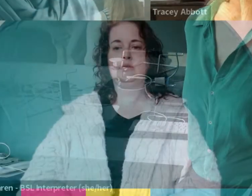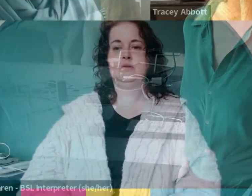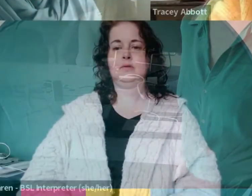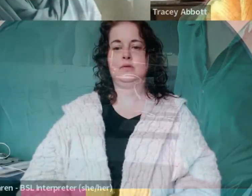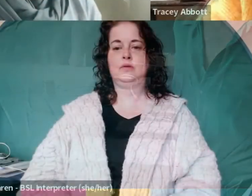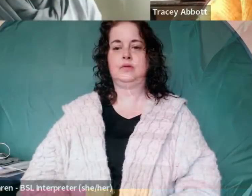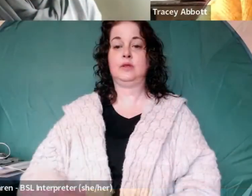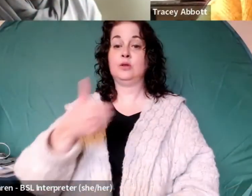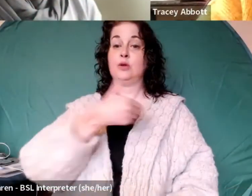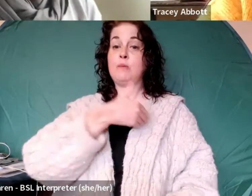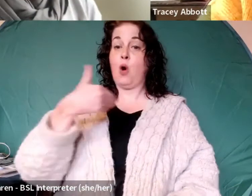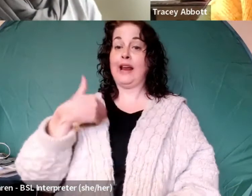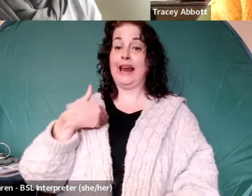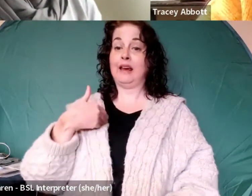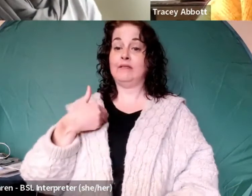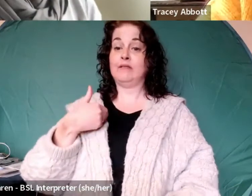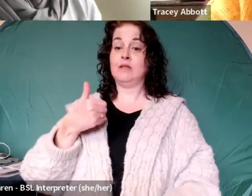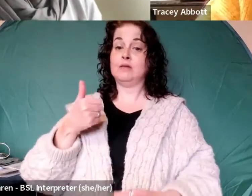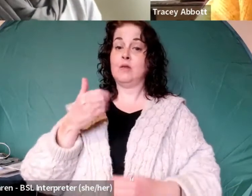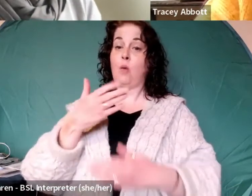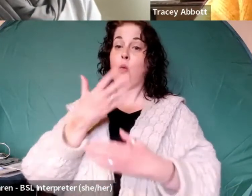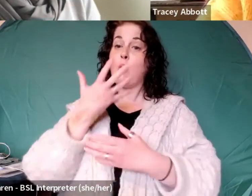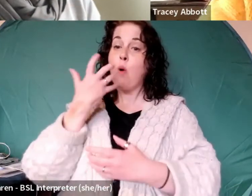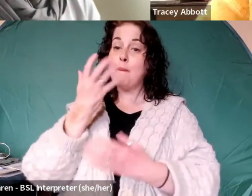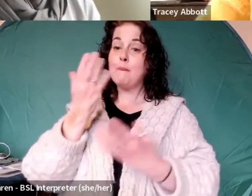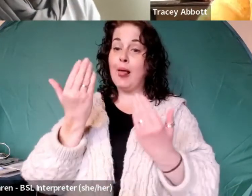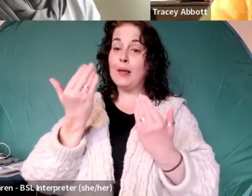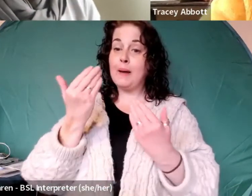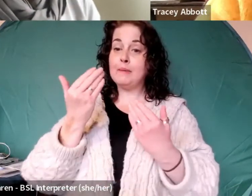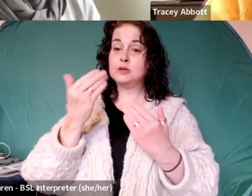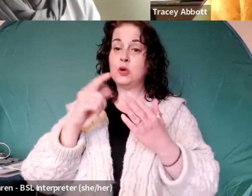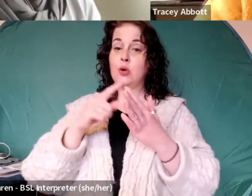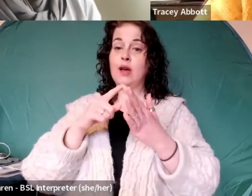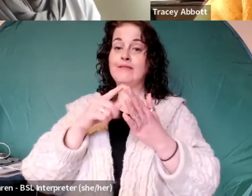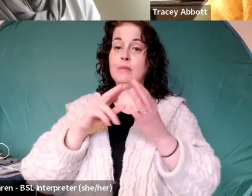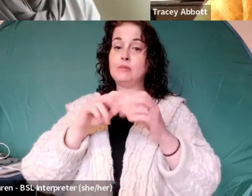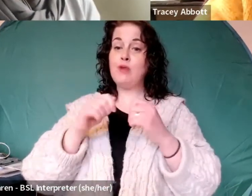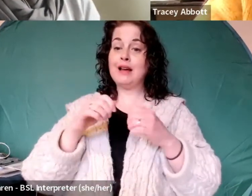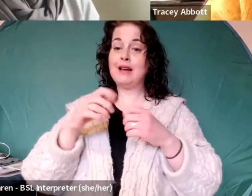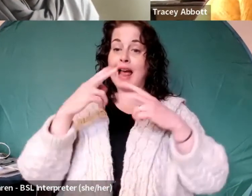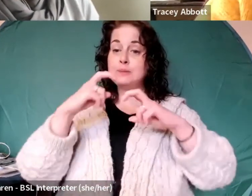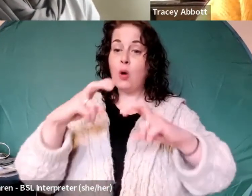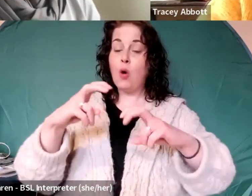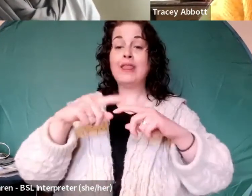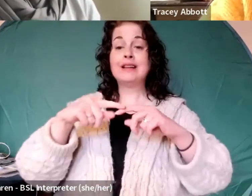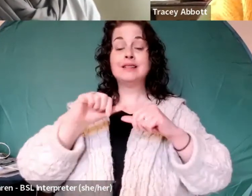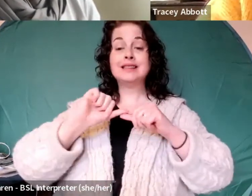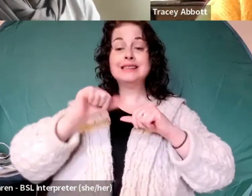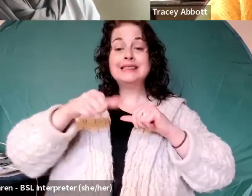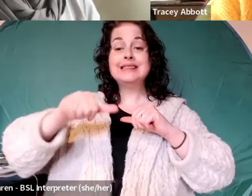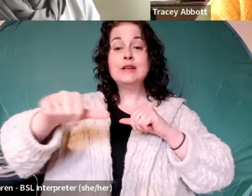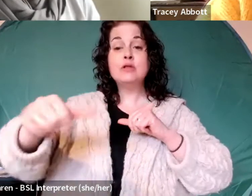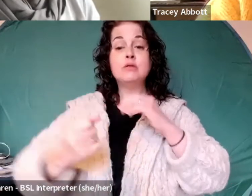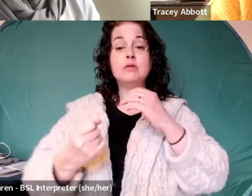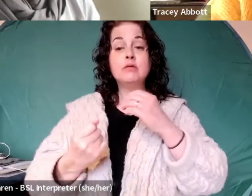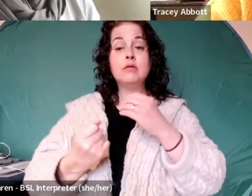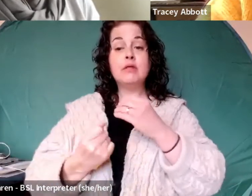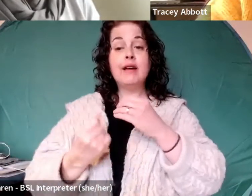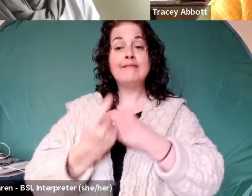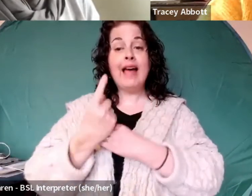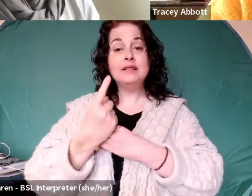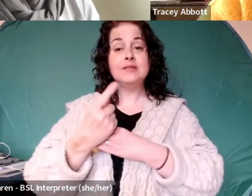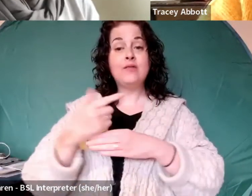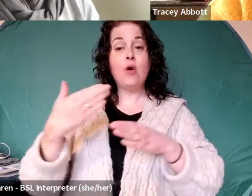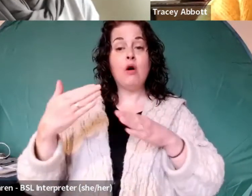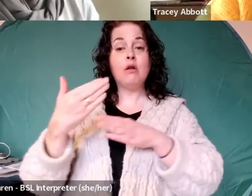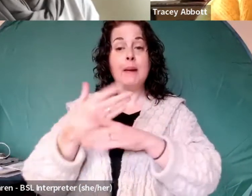Well, good morning, everyone, and a very, very warm welcome to Evenbreak Explores. This is a series of events that we put on for